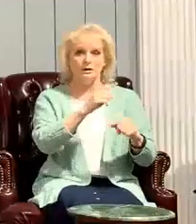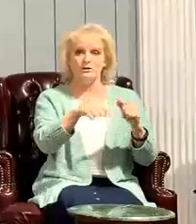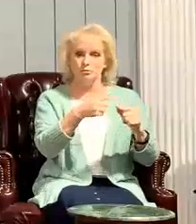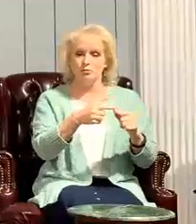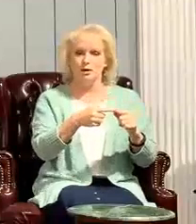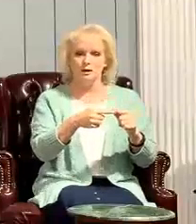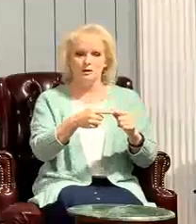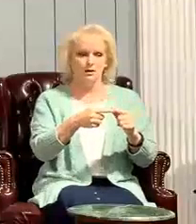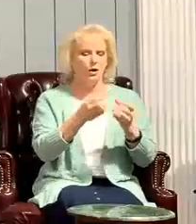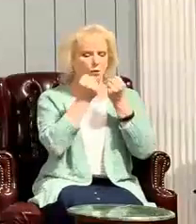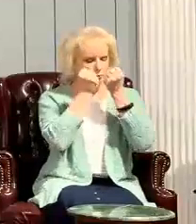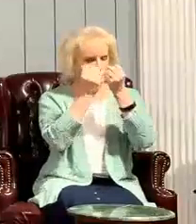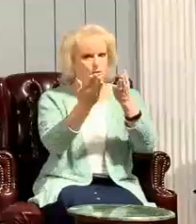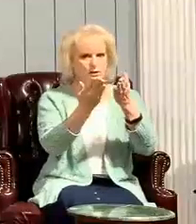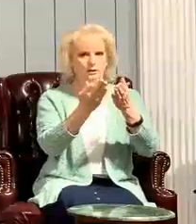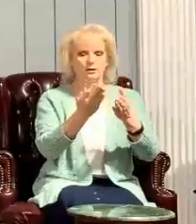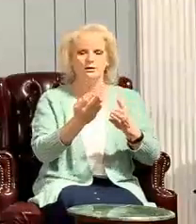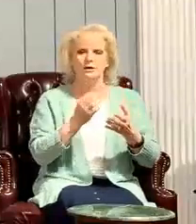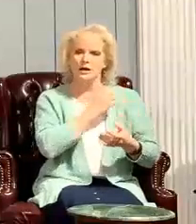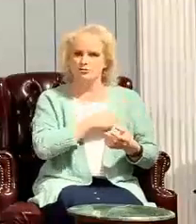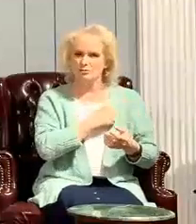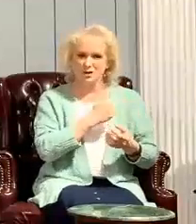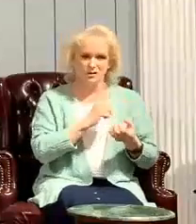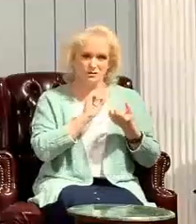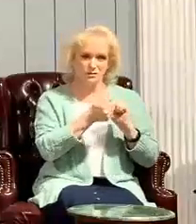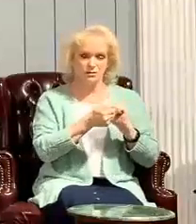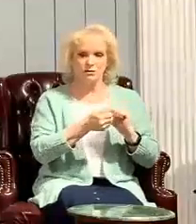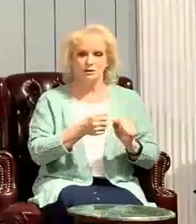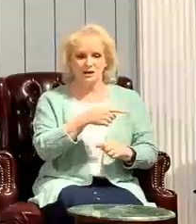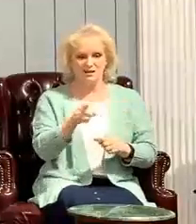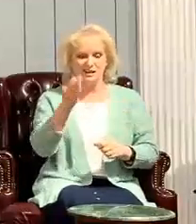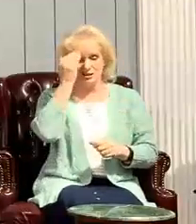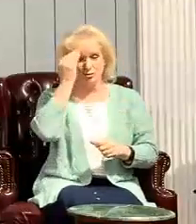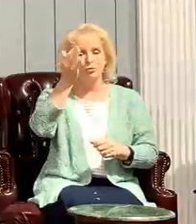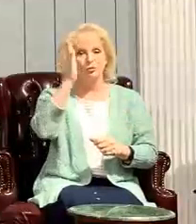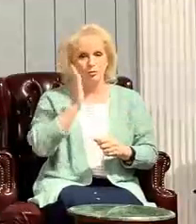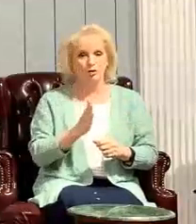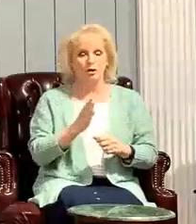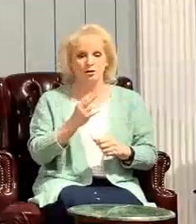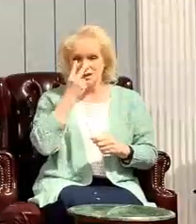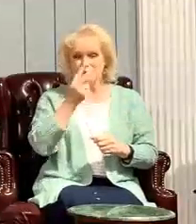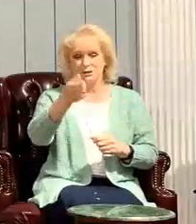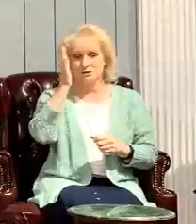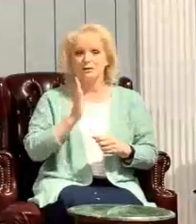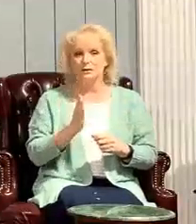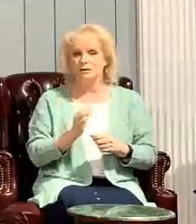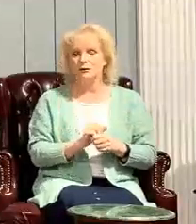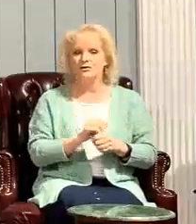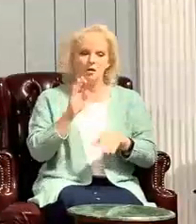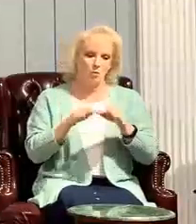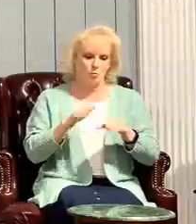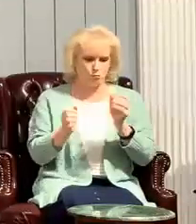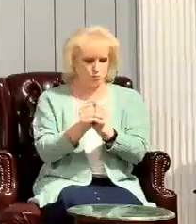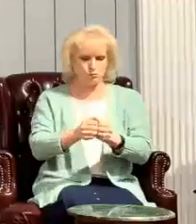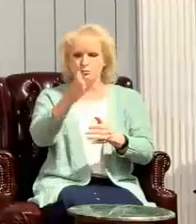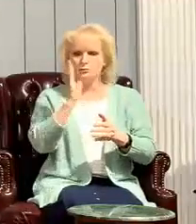when they were obedient and when they repented. They know God. They have seen God. They have walked with